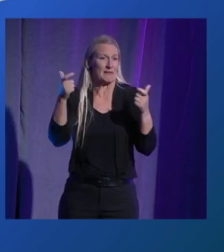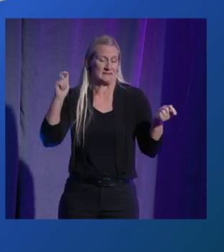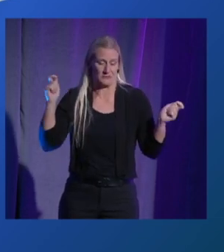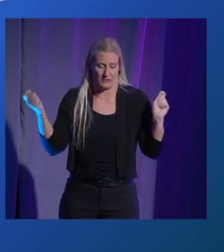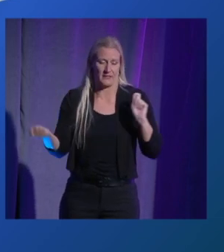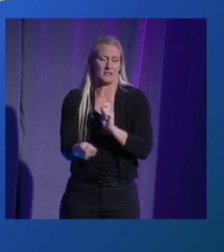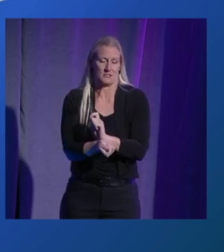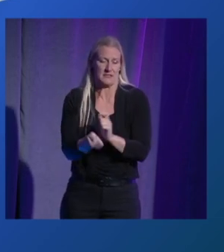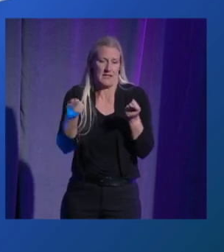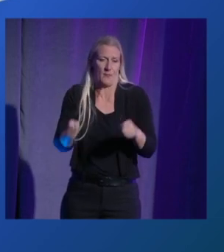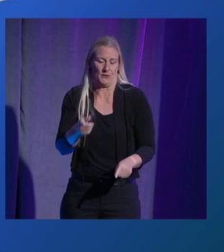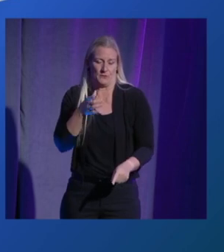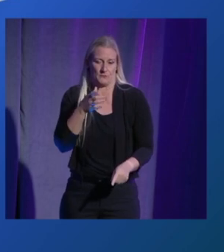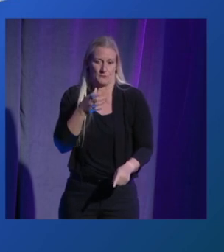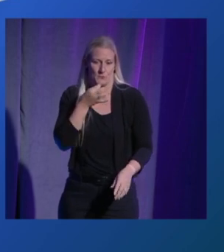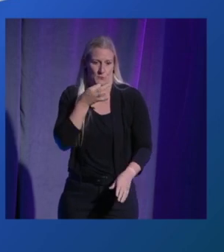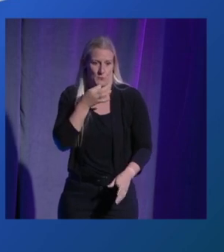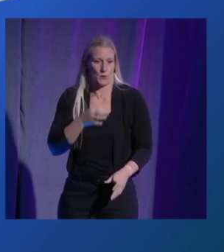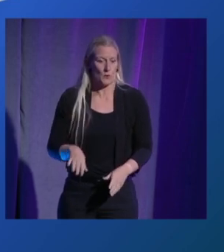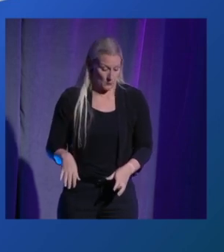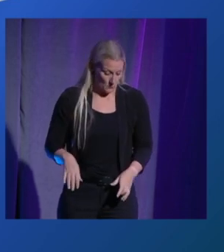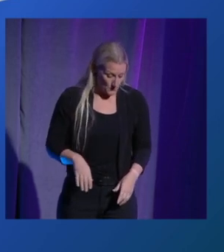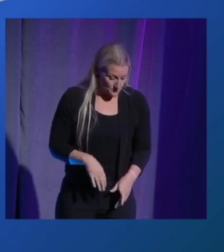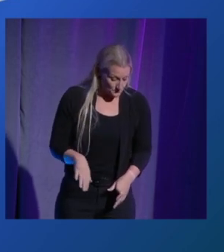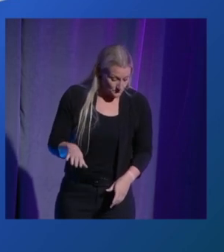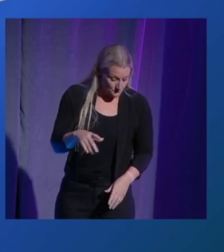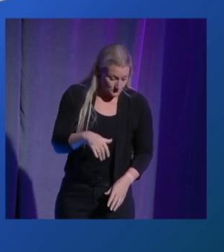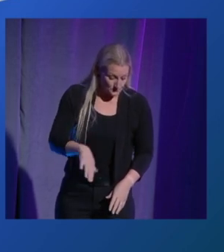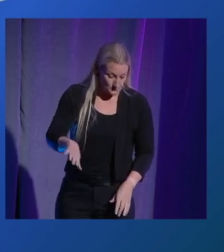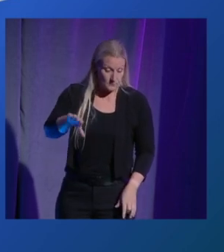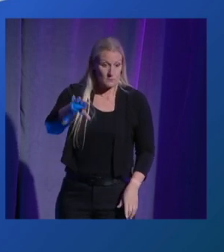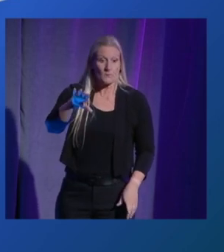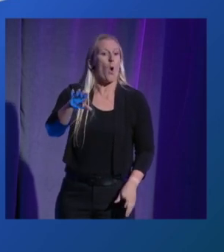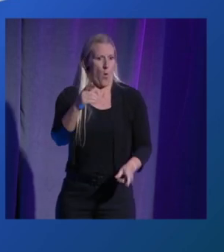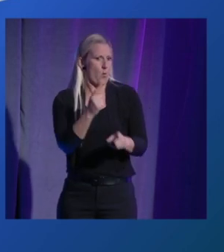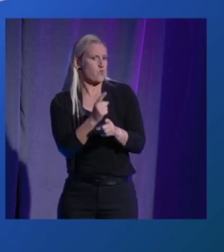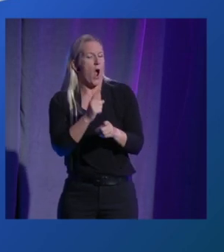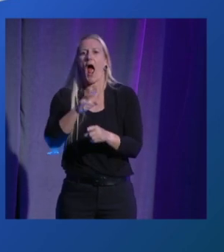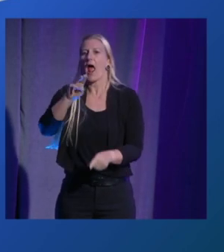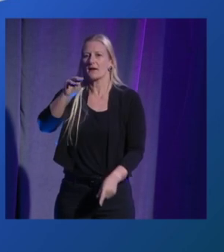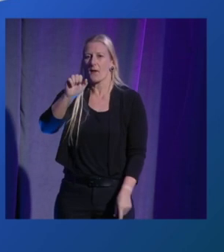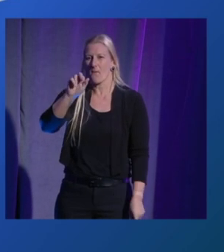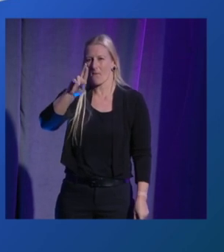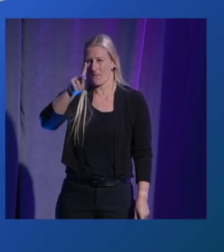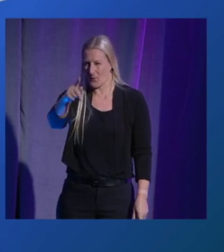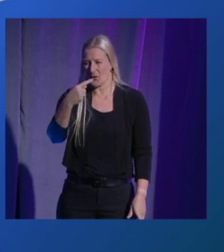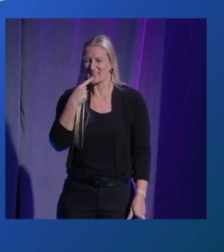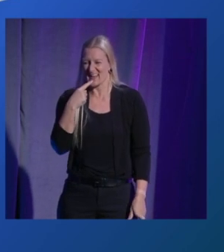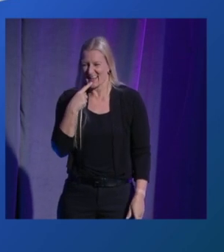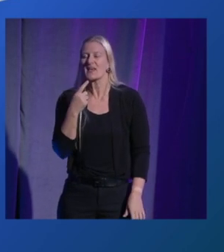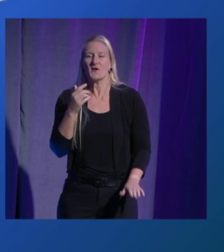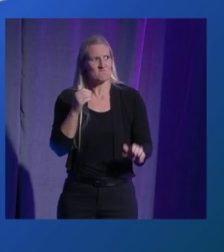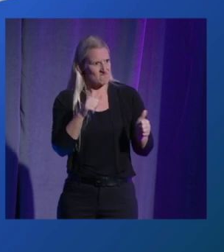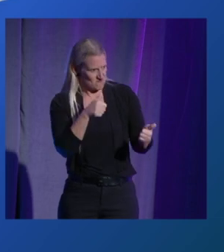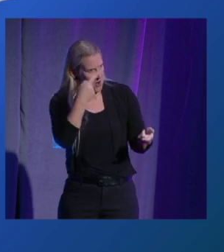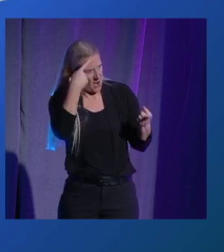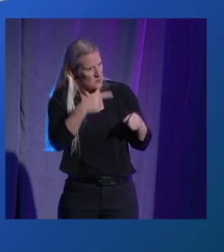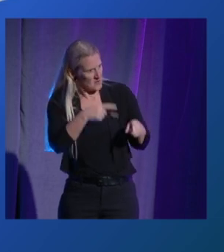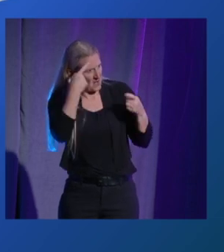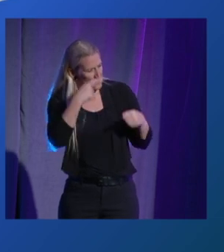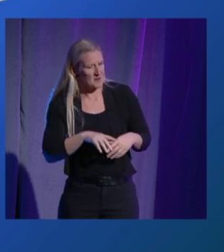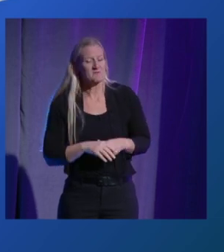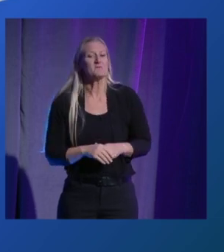yeah no I agree and I think it's really fascinating where we're at I uh I want to riff off a little bit a little bit audible here uh panel be